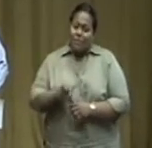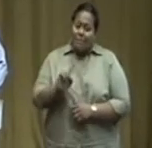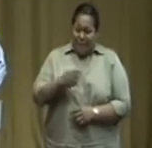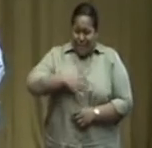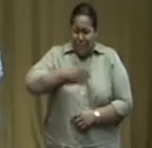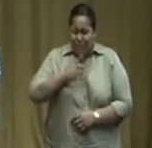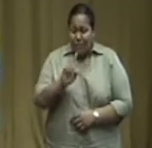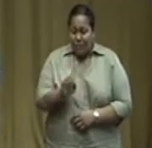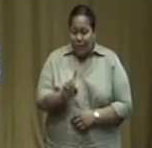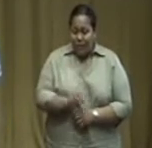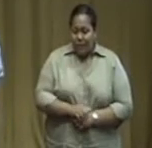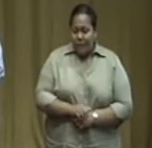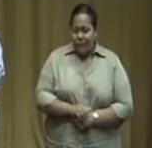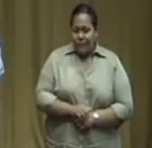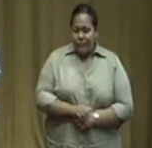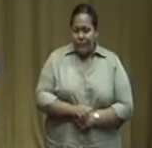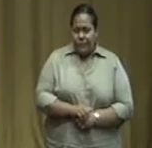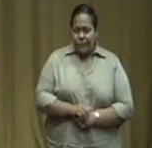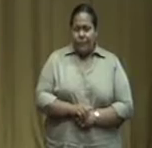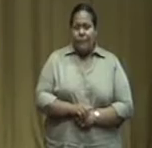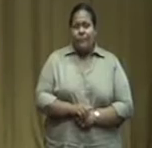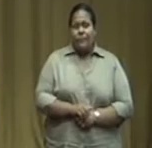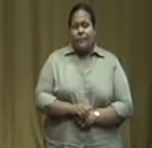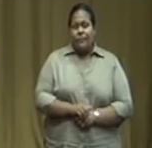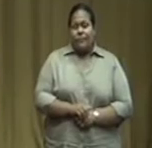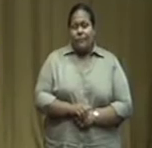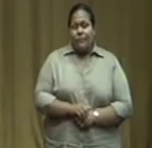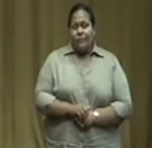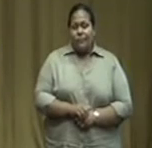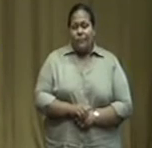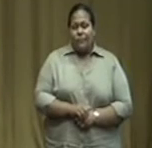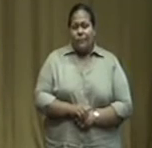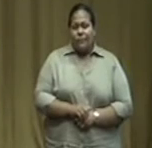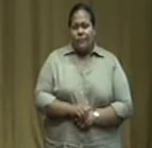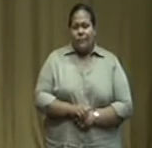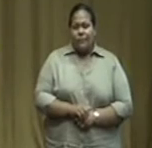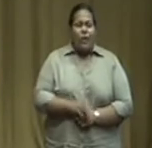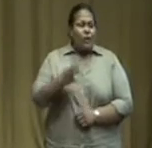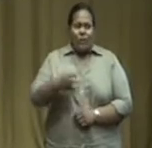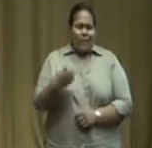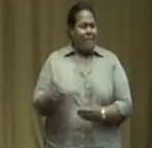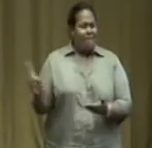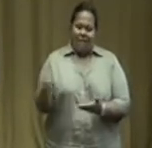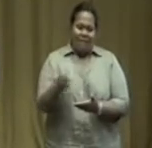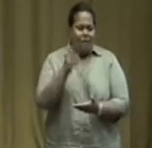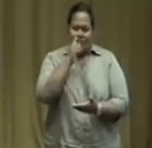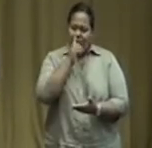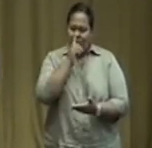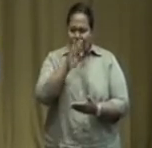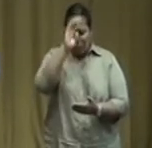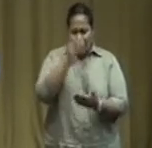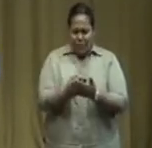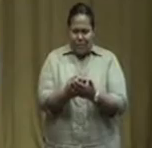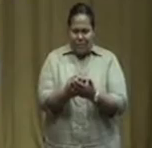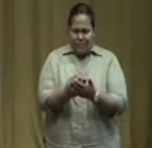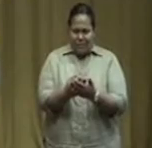not suggesting that the data, we don't have sufficient data to generalize beyond this particular prototype. But